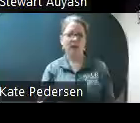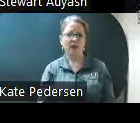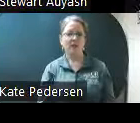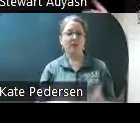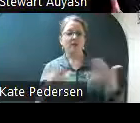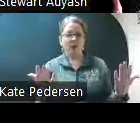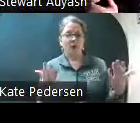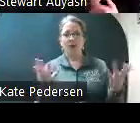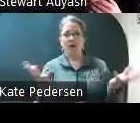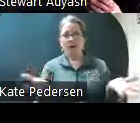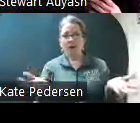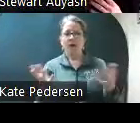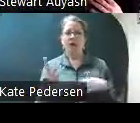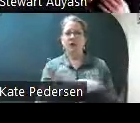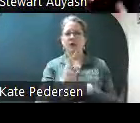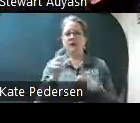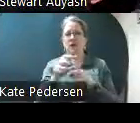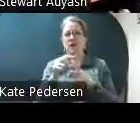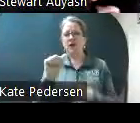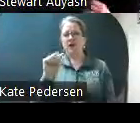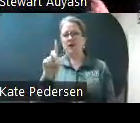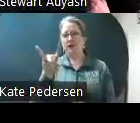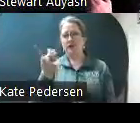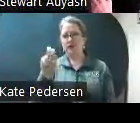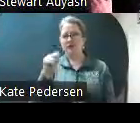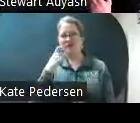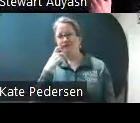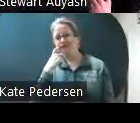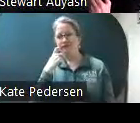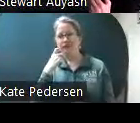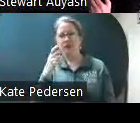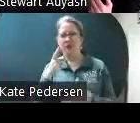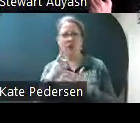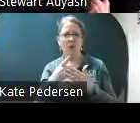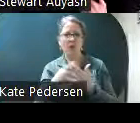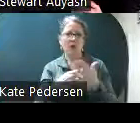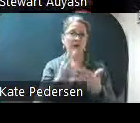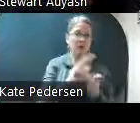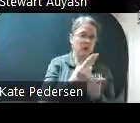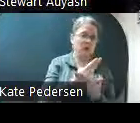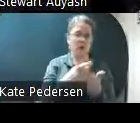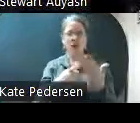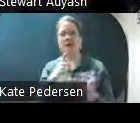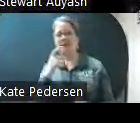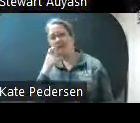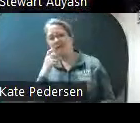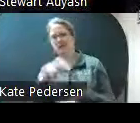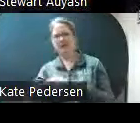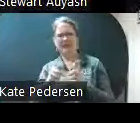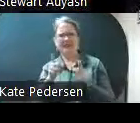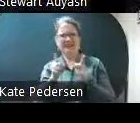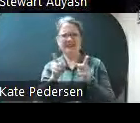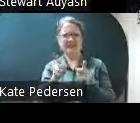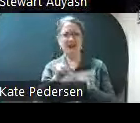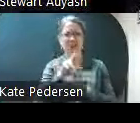So we're using the term addiction. Let's just clarify a little bit. What is use and what is addiction? The use of a drug refers